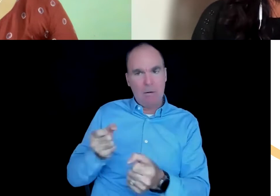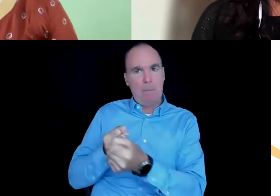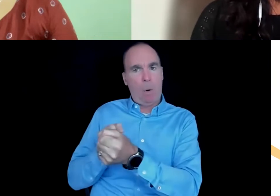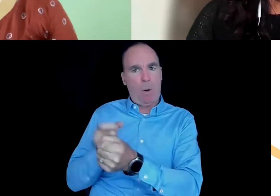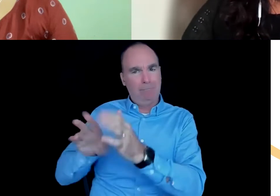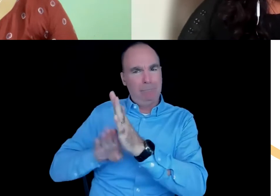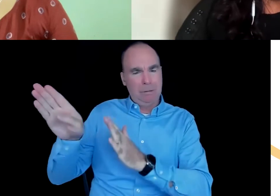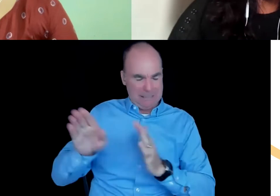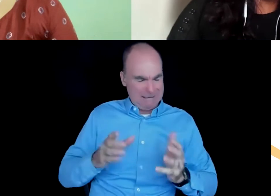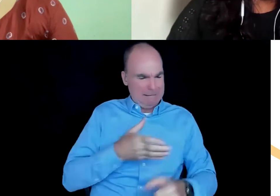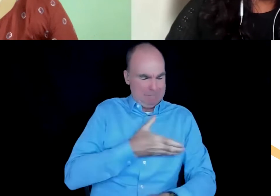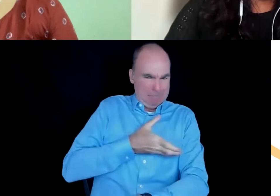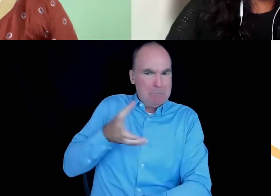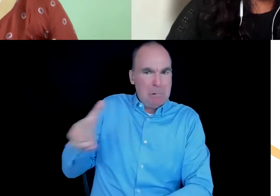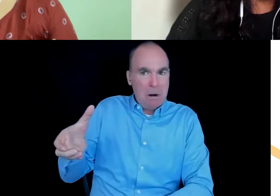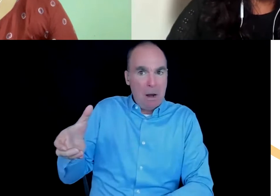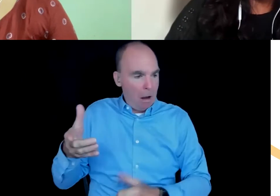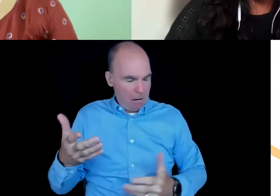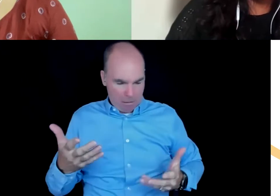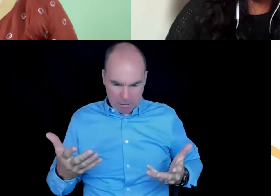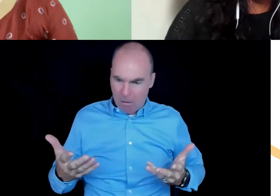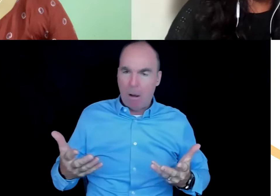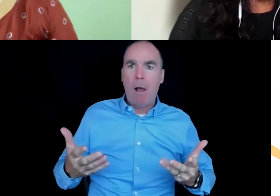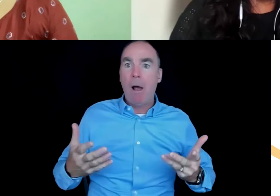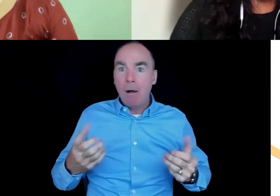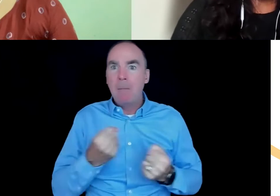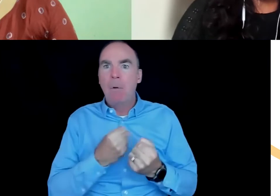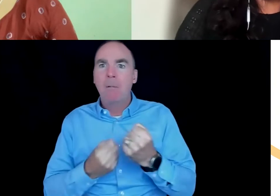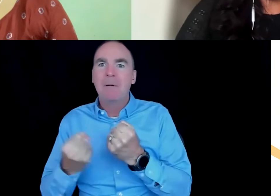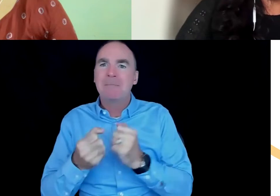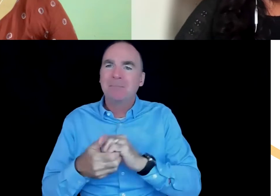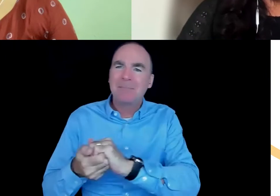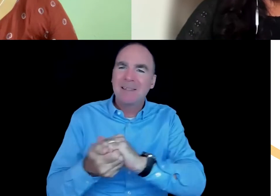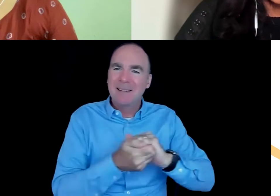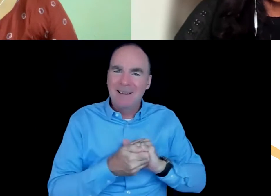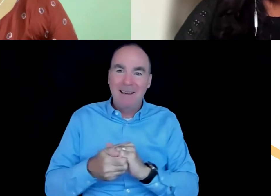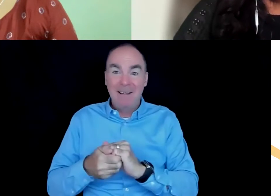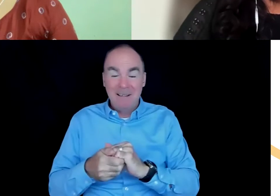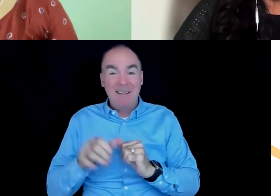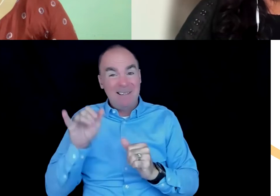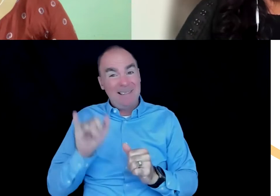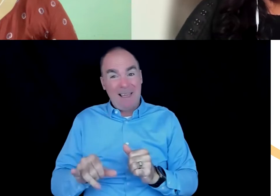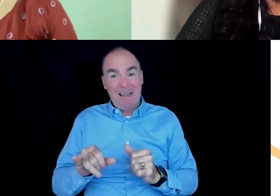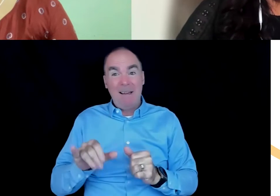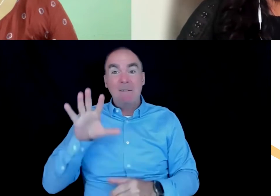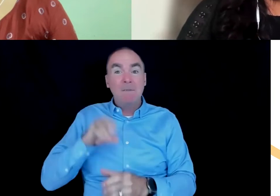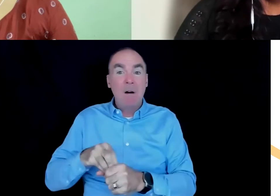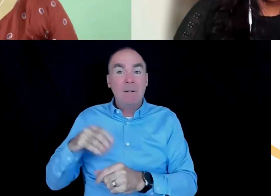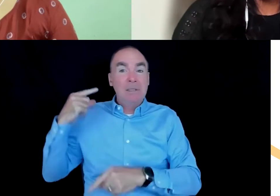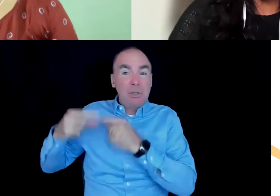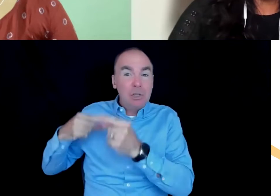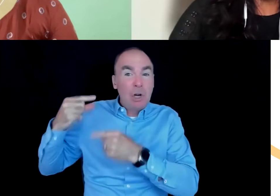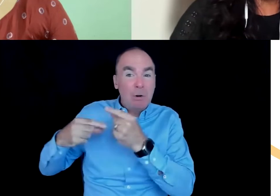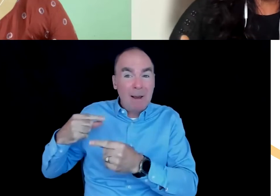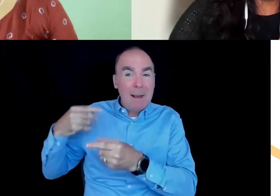span, and intergenerational solidarity really includes a level of intergenerational learning, and creating these